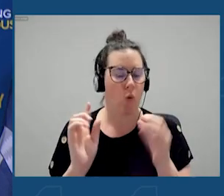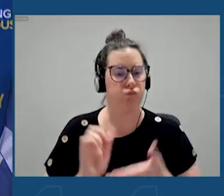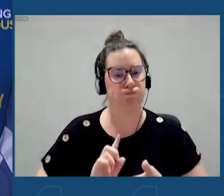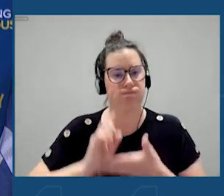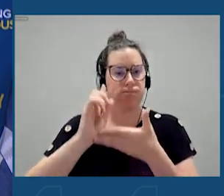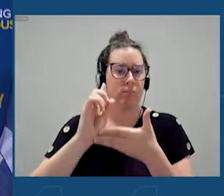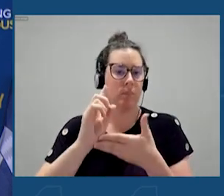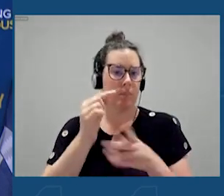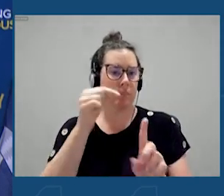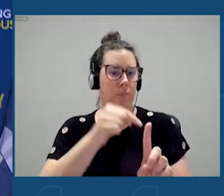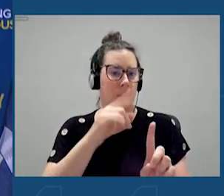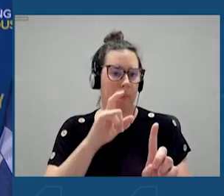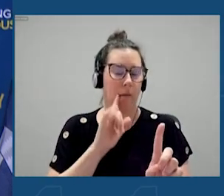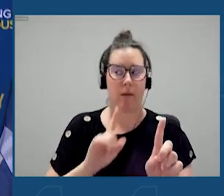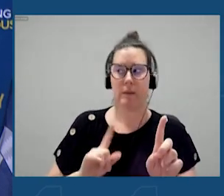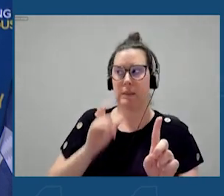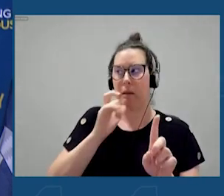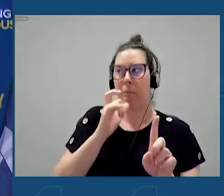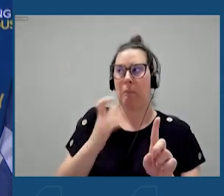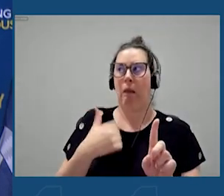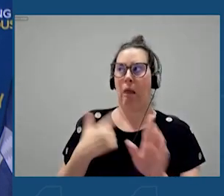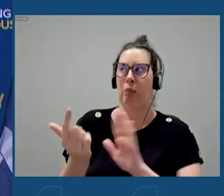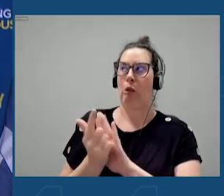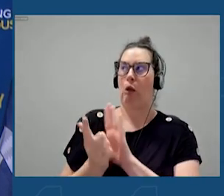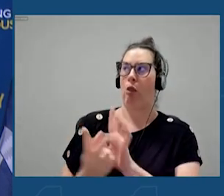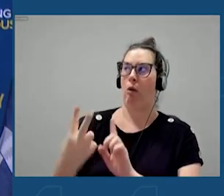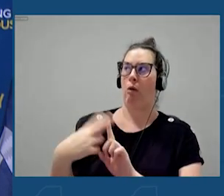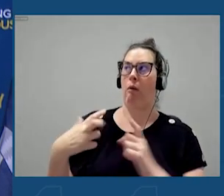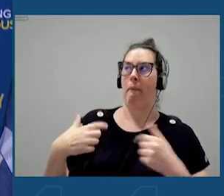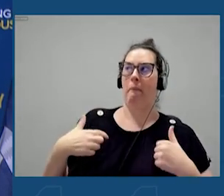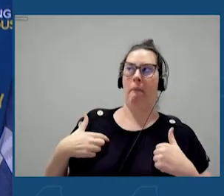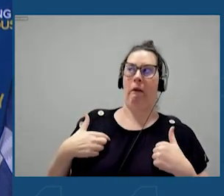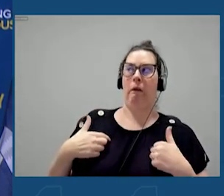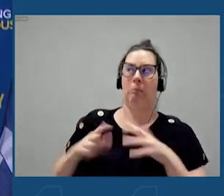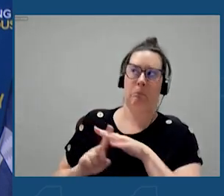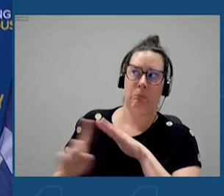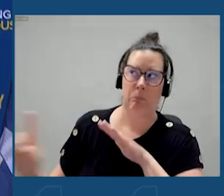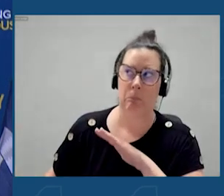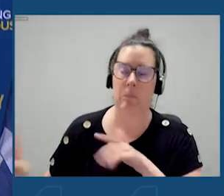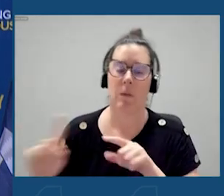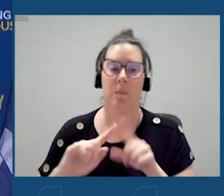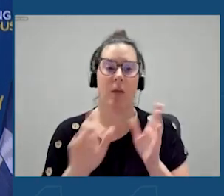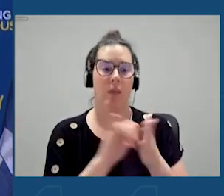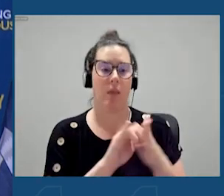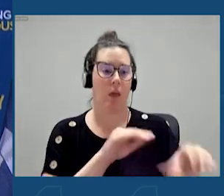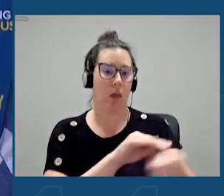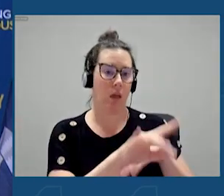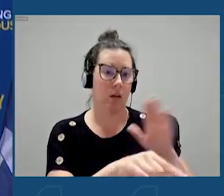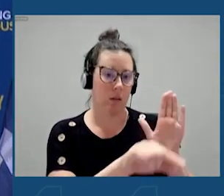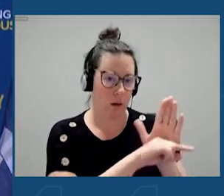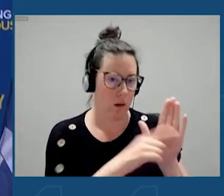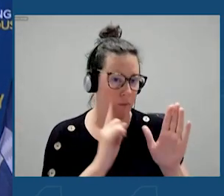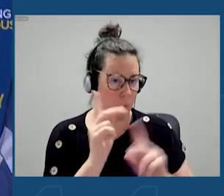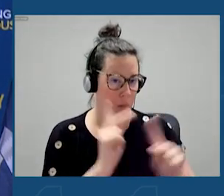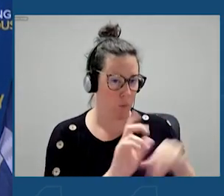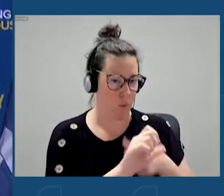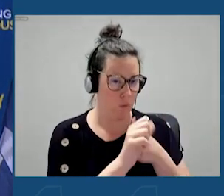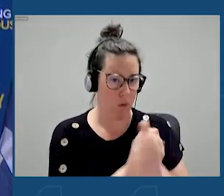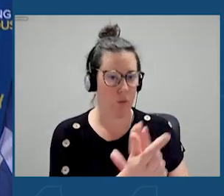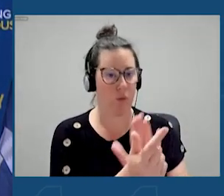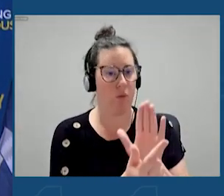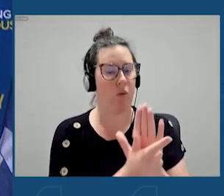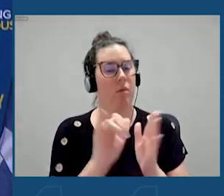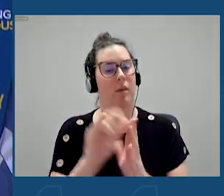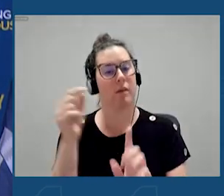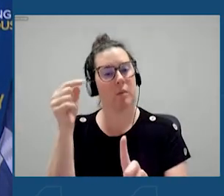able to escape the law to the detriment of those who are law-abiding. That's what the premise behind this agency is all about, and they don't